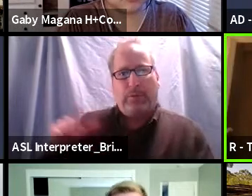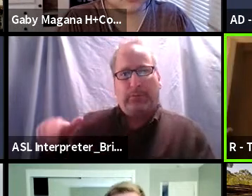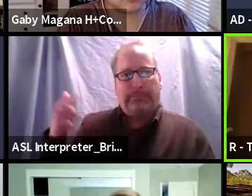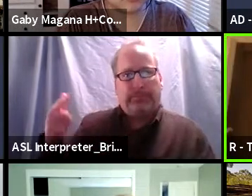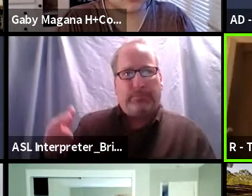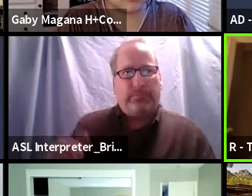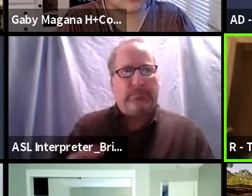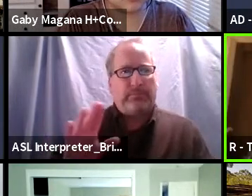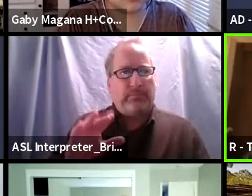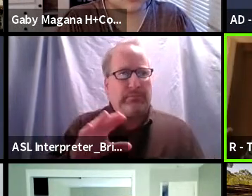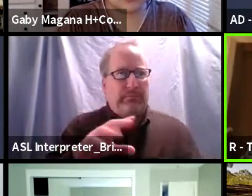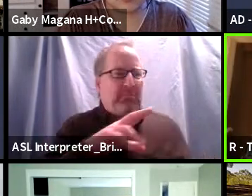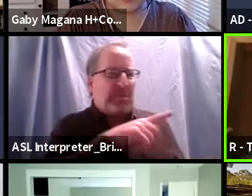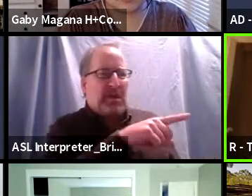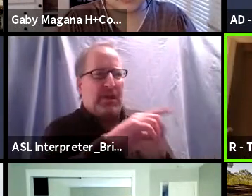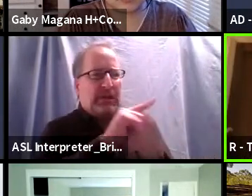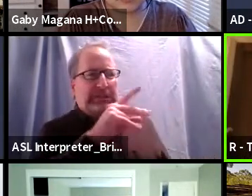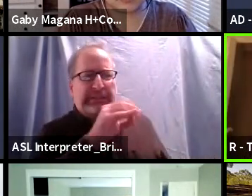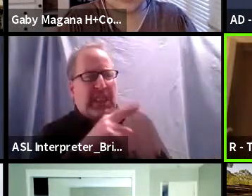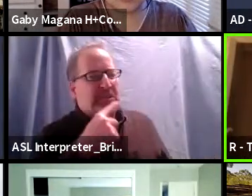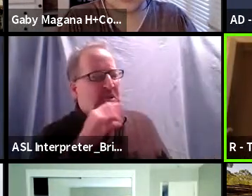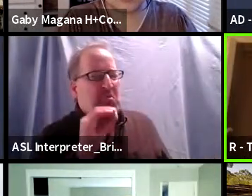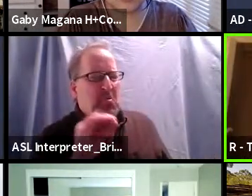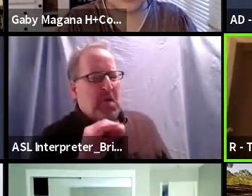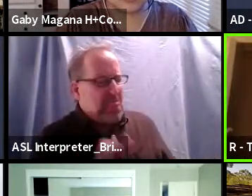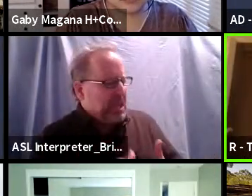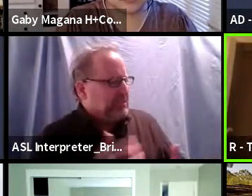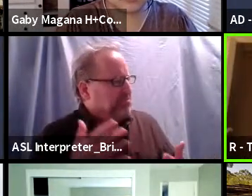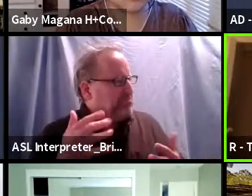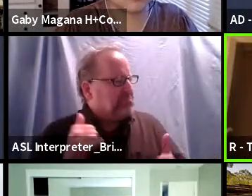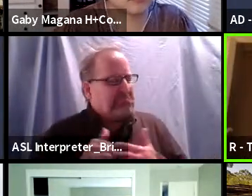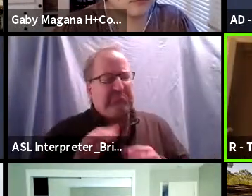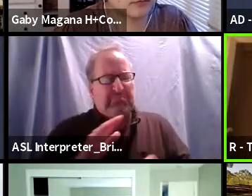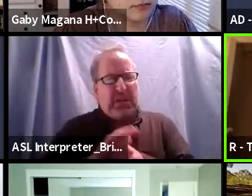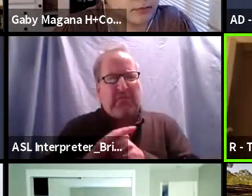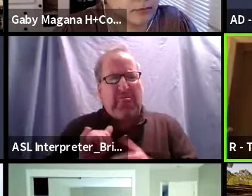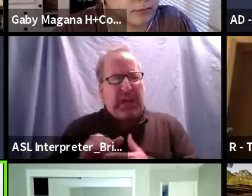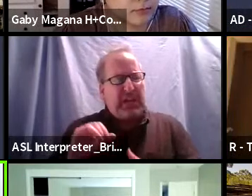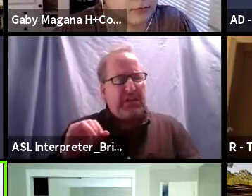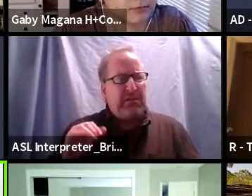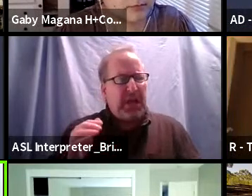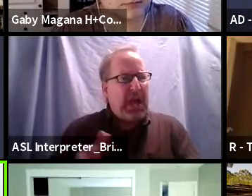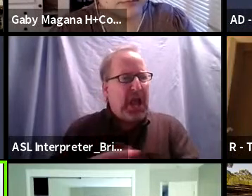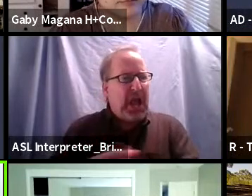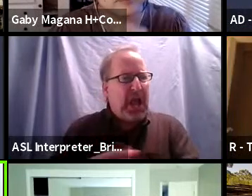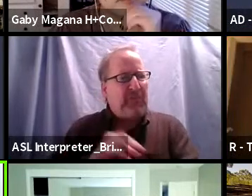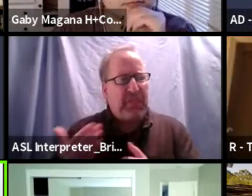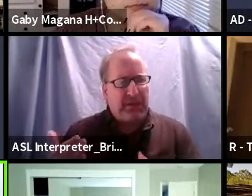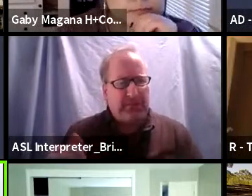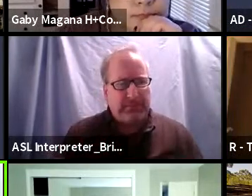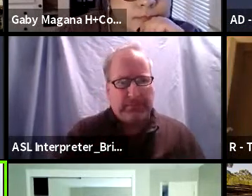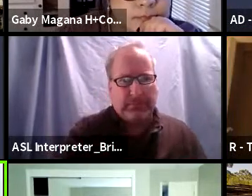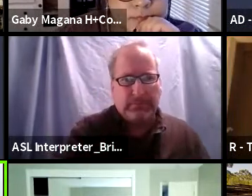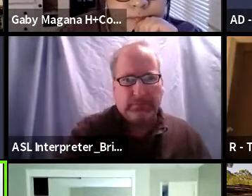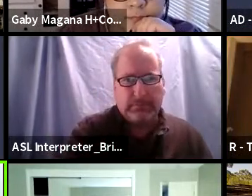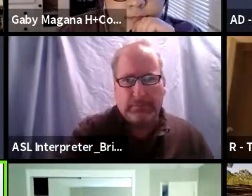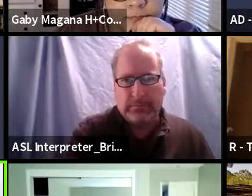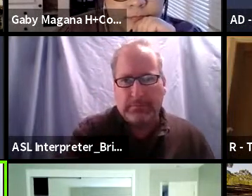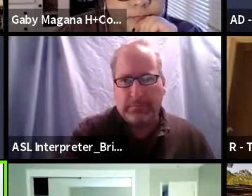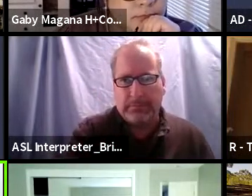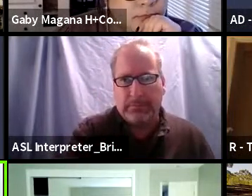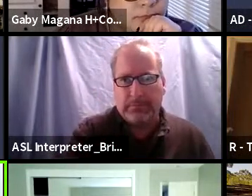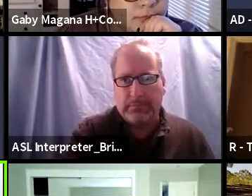Not on the action item tracker. I think that about covers it. Yeah, I think there were enough said,